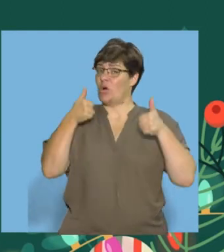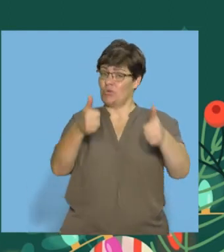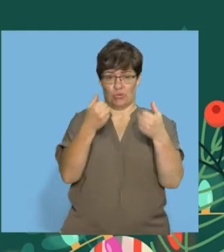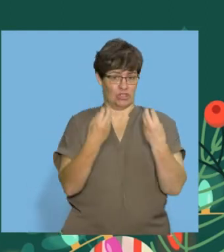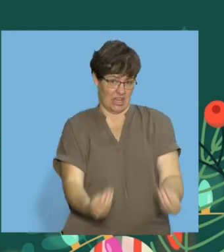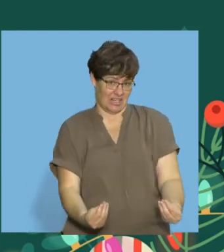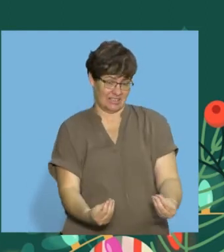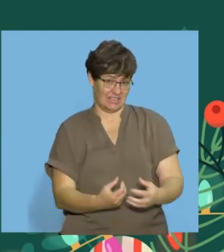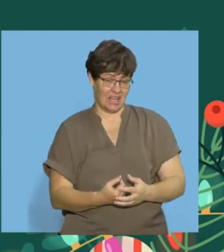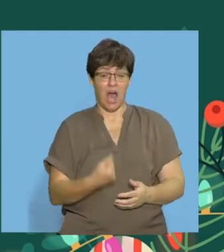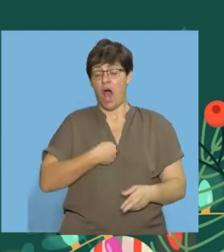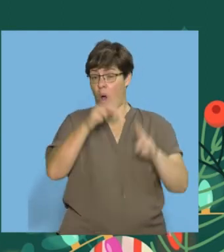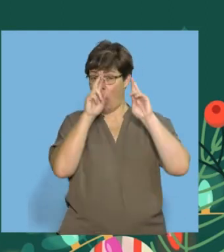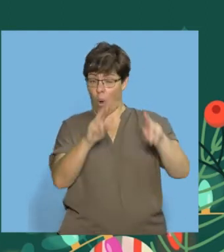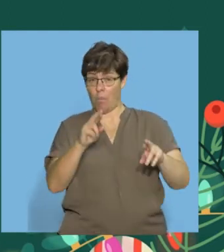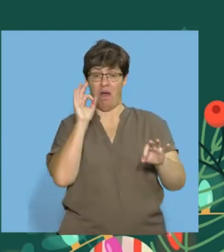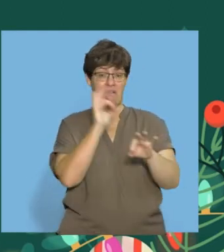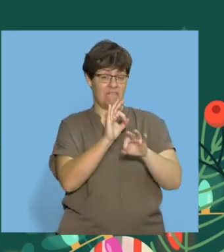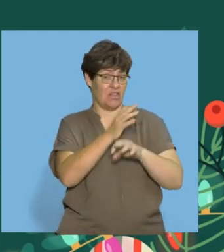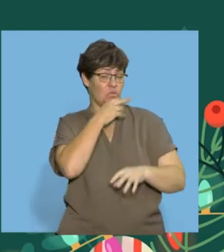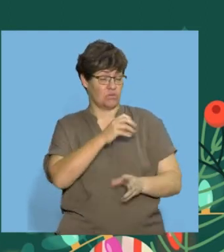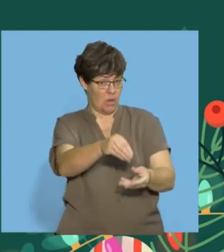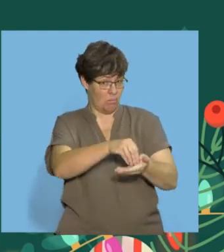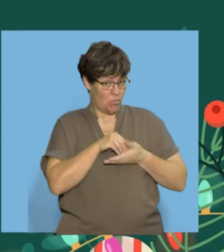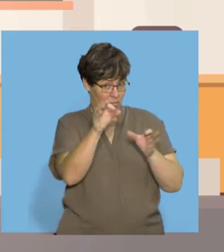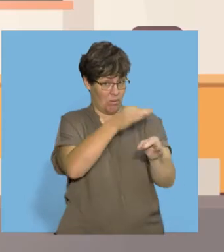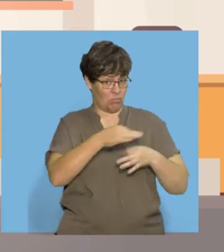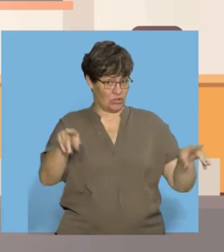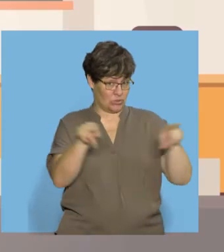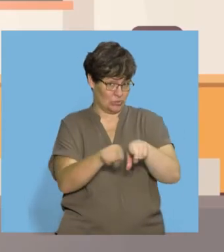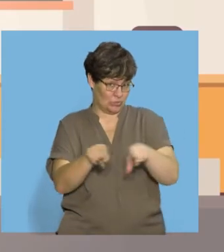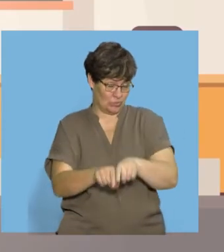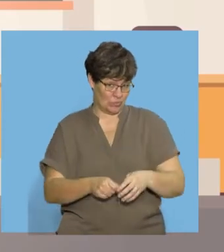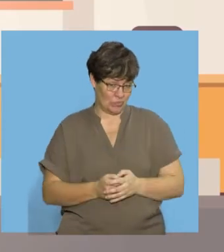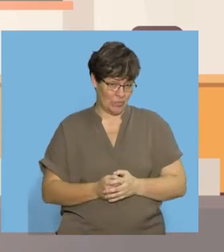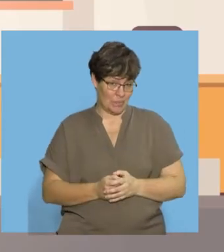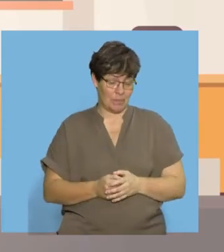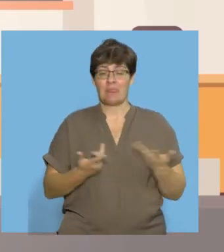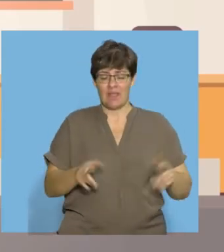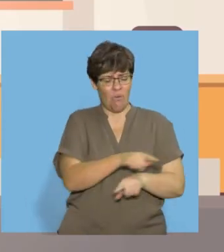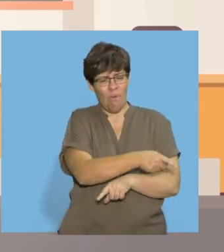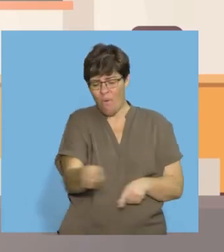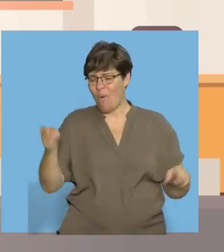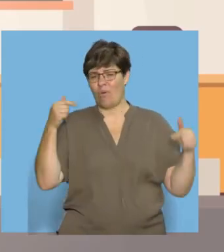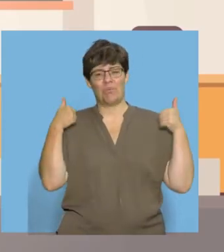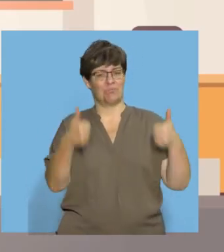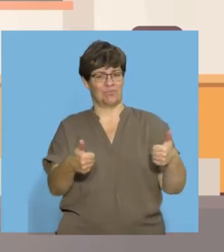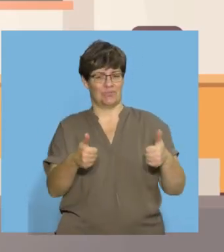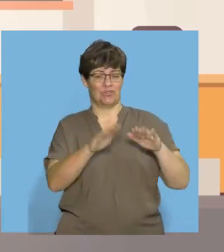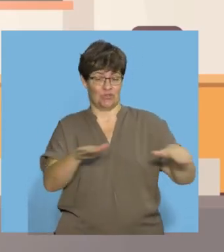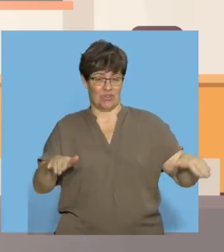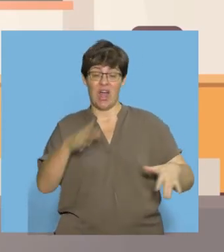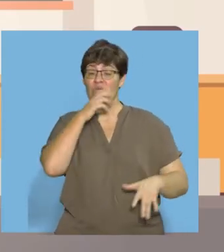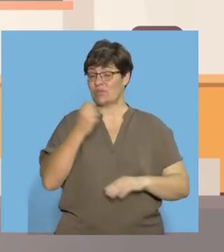child. I hope Father Christmas brings me a present too. You are all such good children. On Christmas